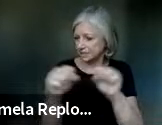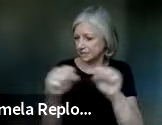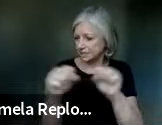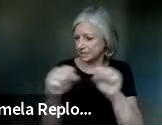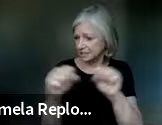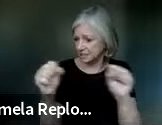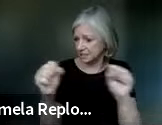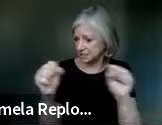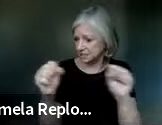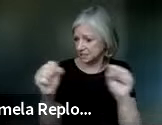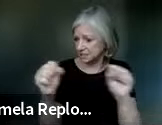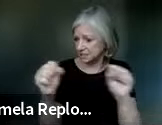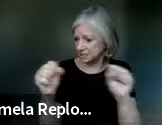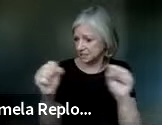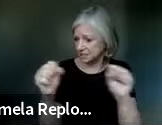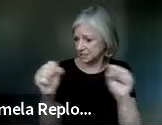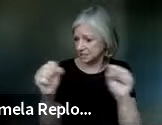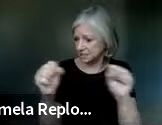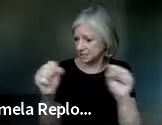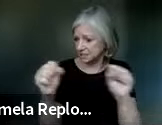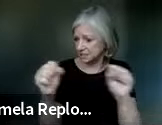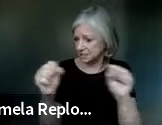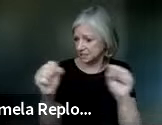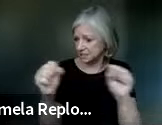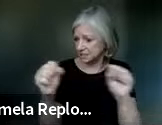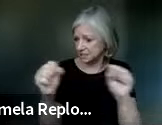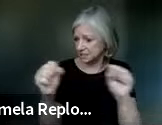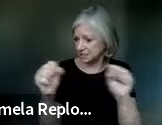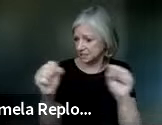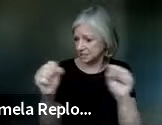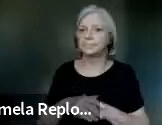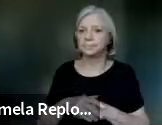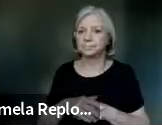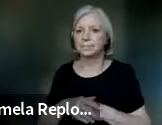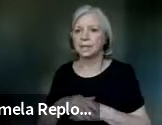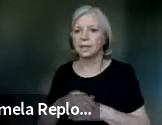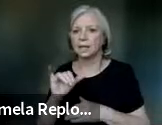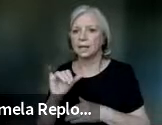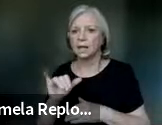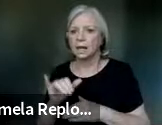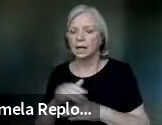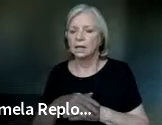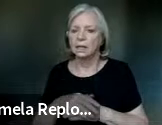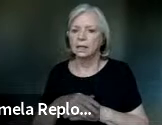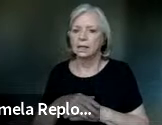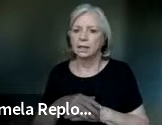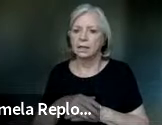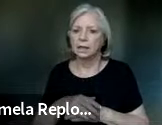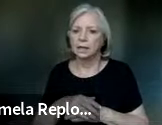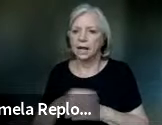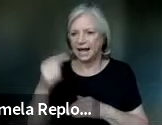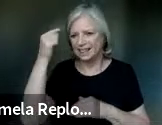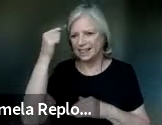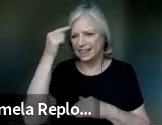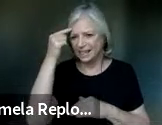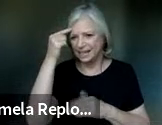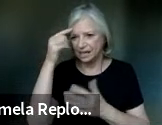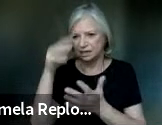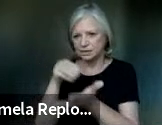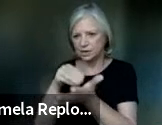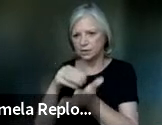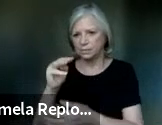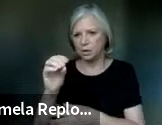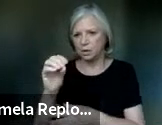So the state has published ventilation guidance back in February, and I think that's a useful resource,